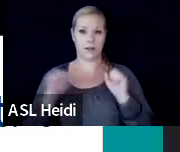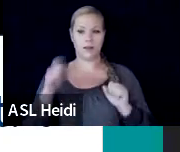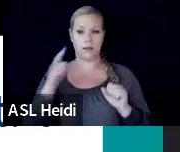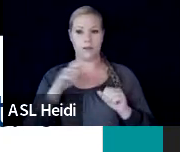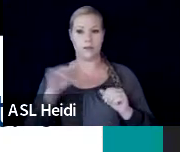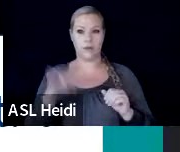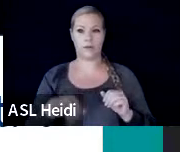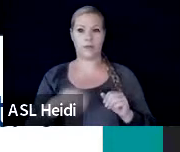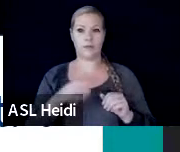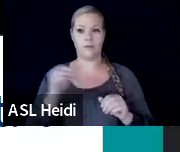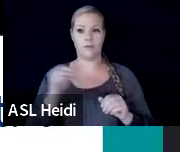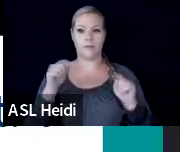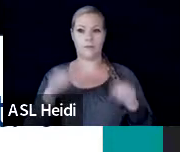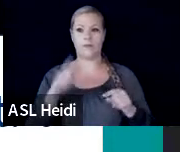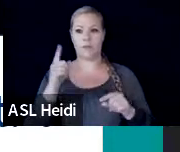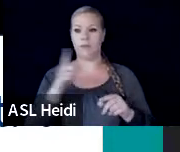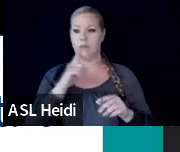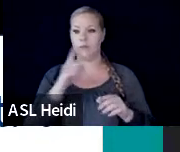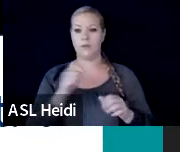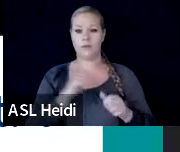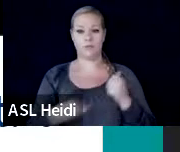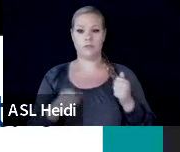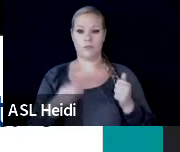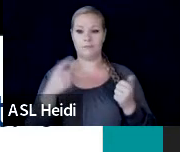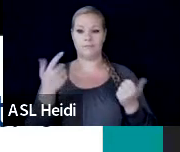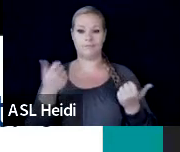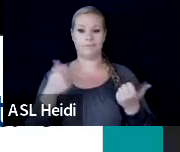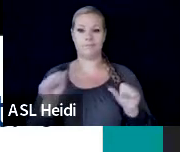for potentially negative